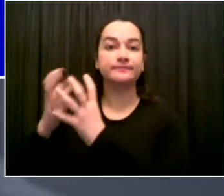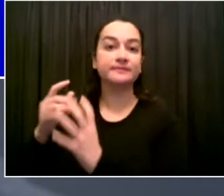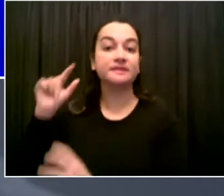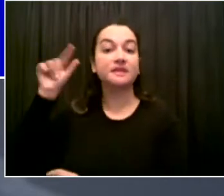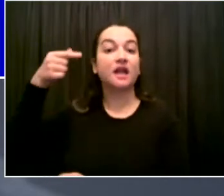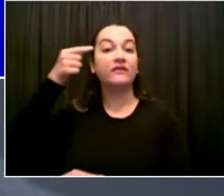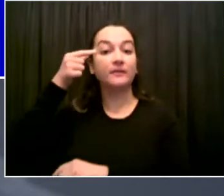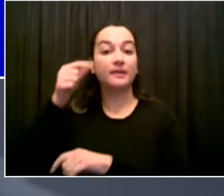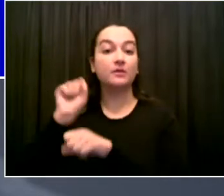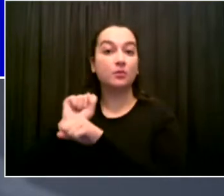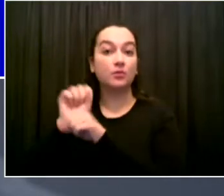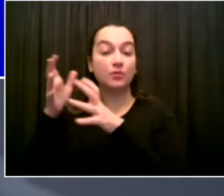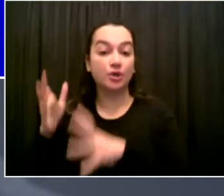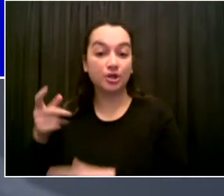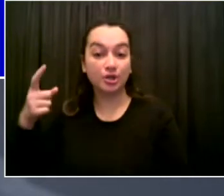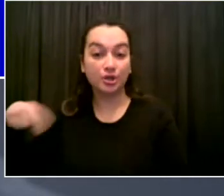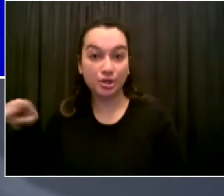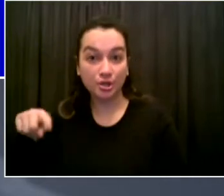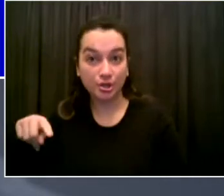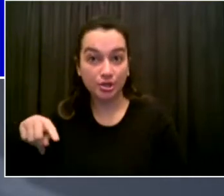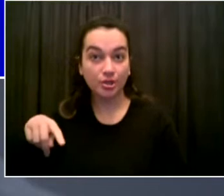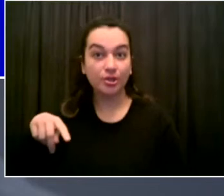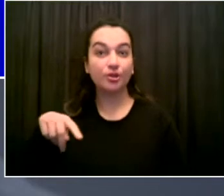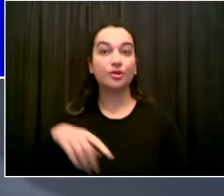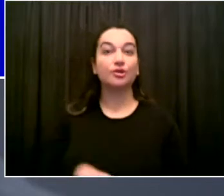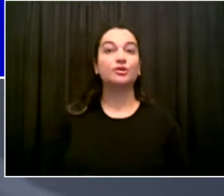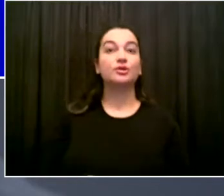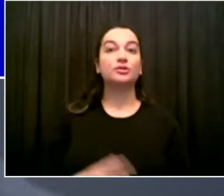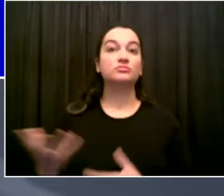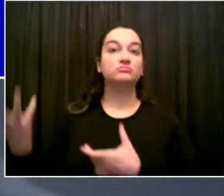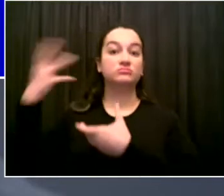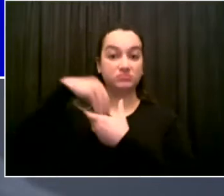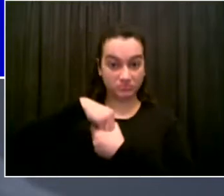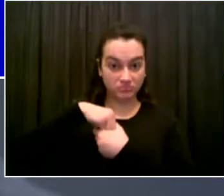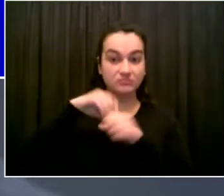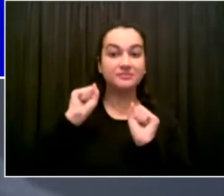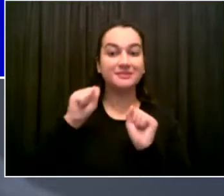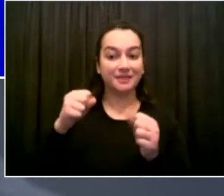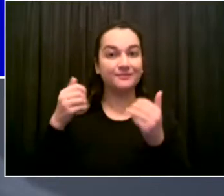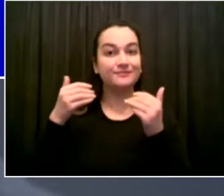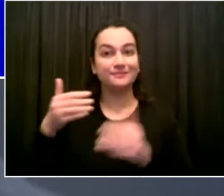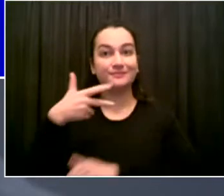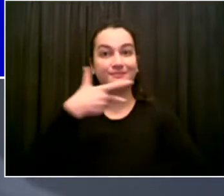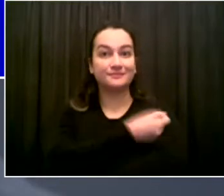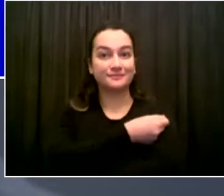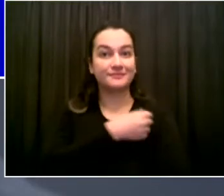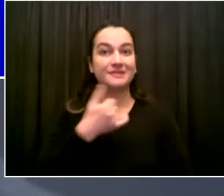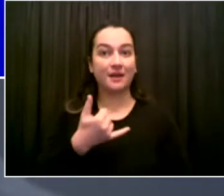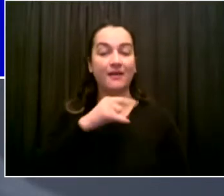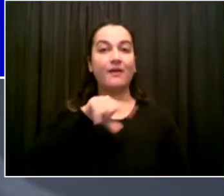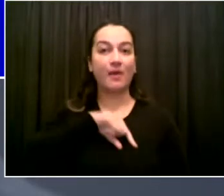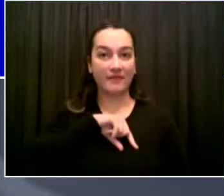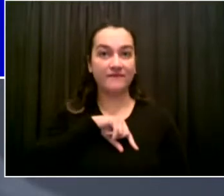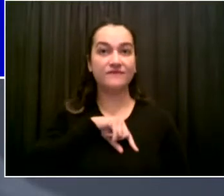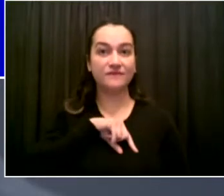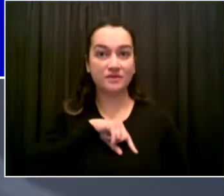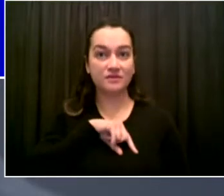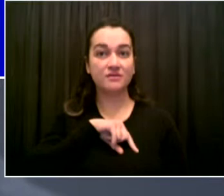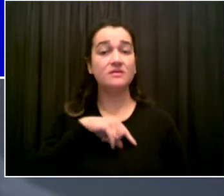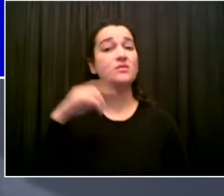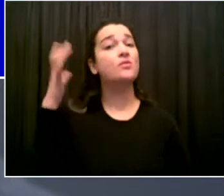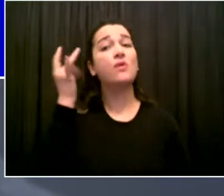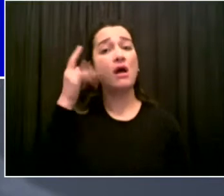reach people who serve us and do so much for us. But again, we could do so much more if we had more freedom to vaccinate and if we had